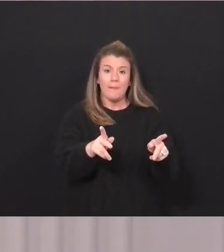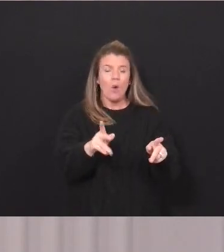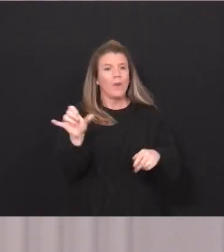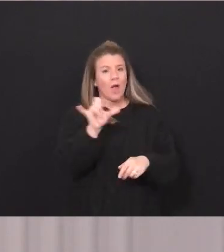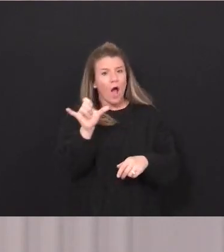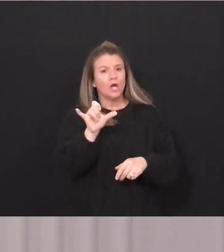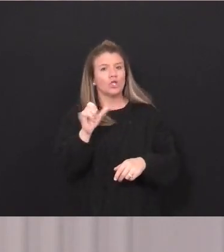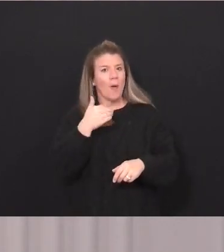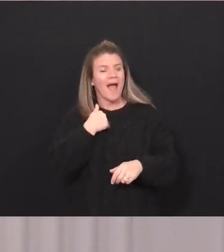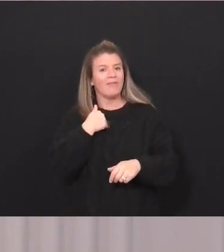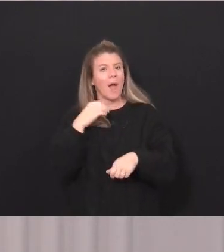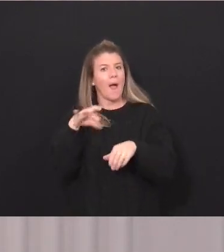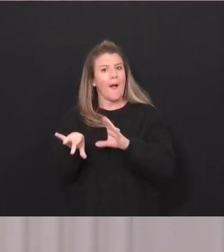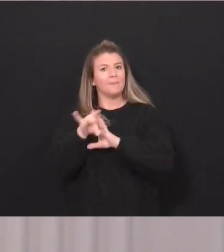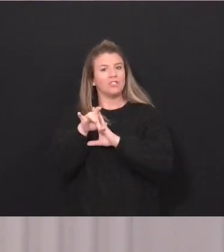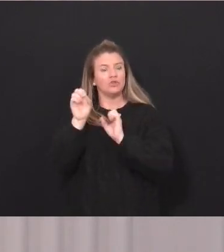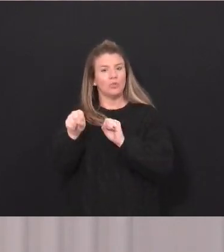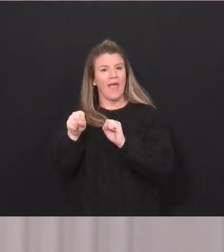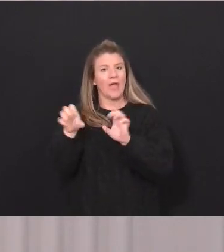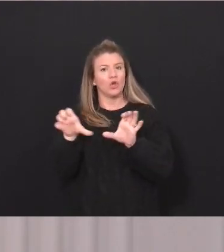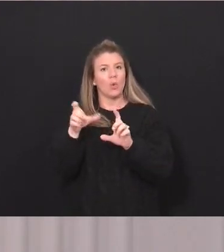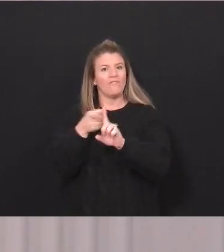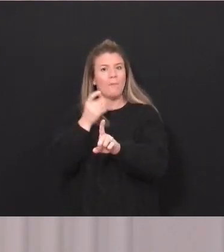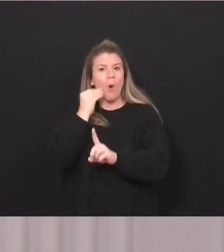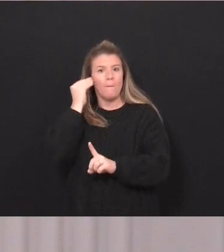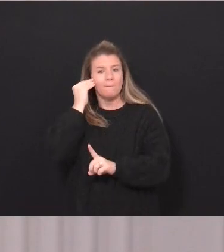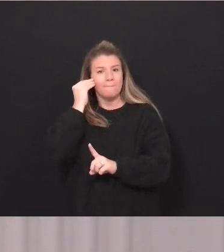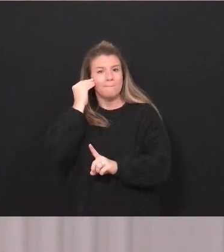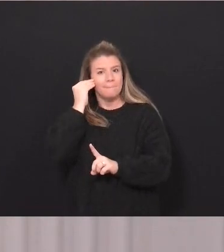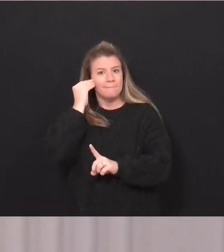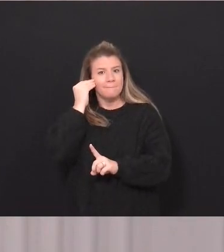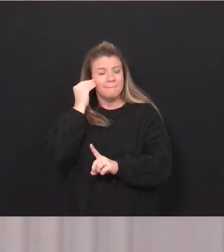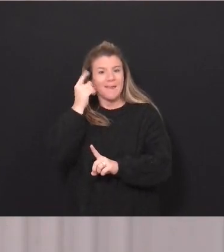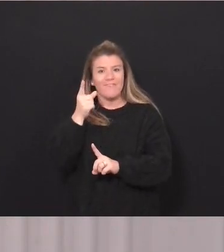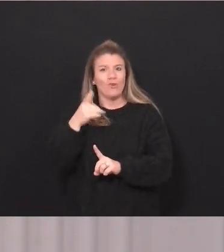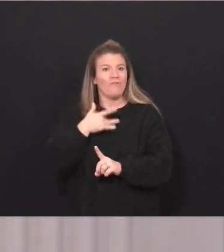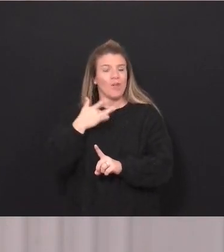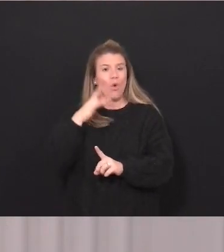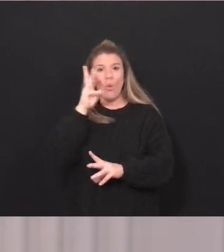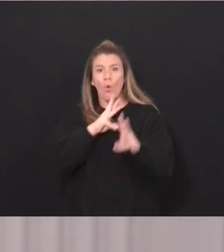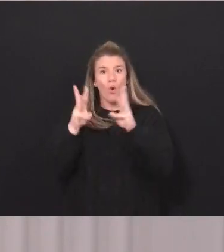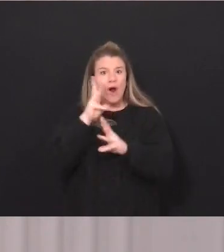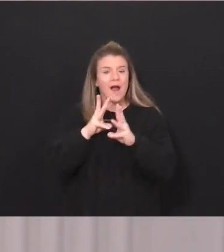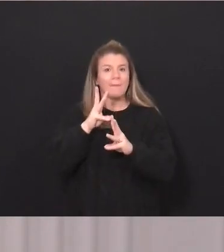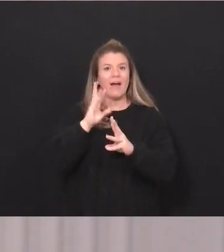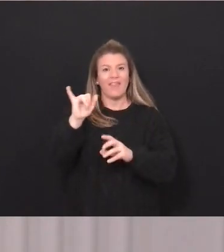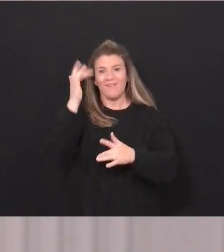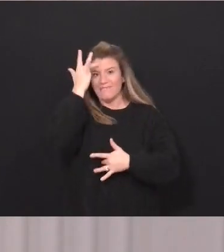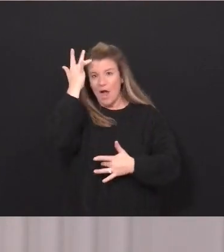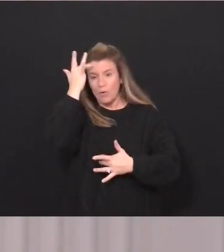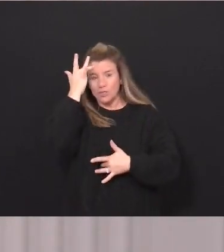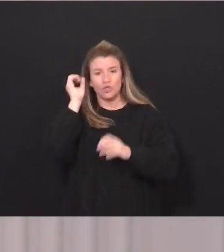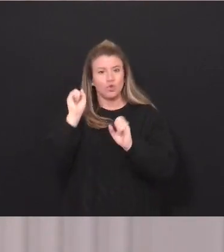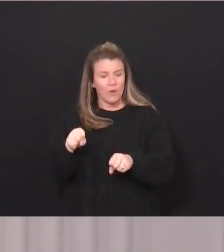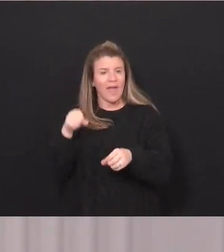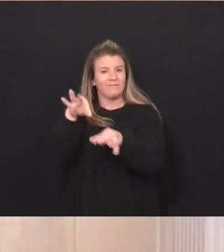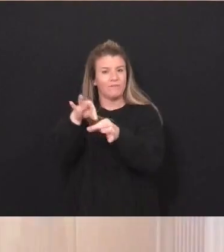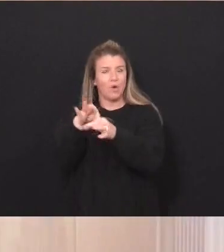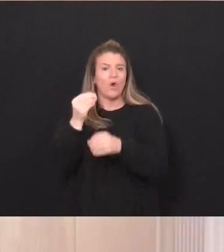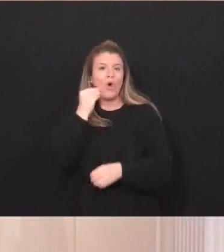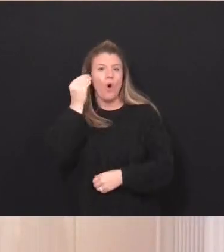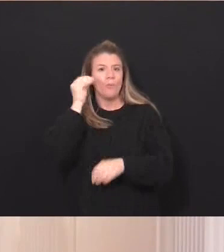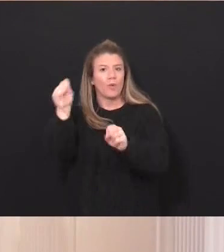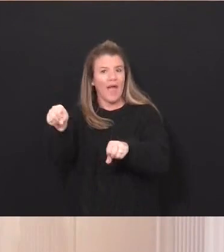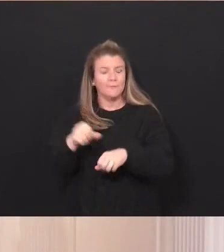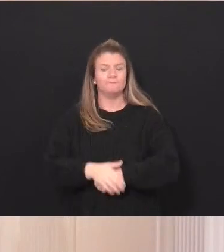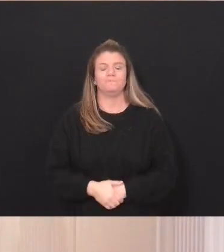for absentee ballots for anybody in the state that is concerned about the virus, that they can vote the absentee process. Thank you. Thank you very